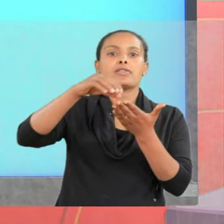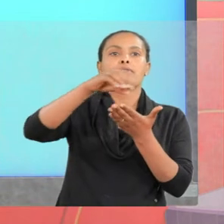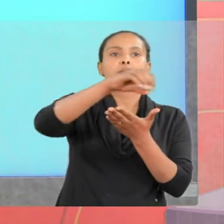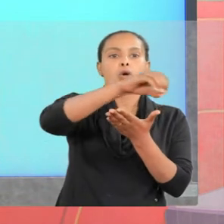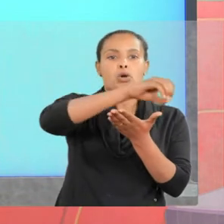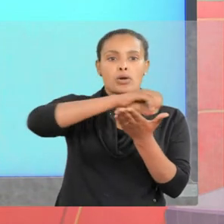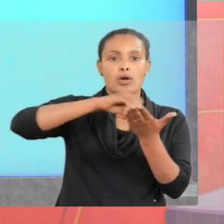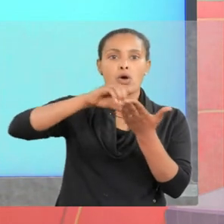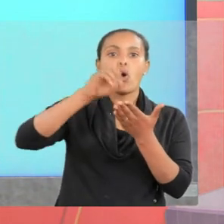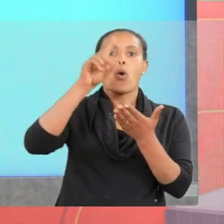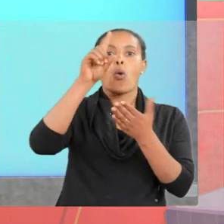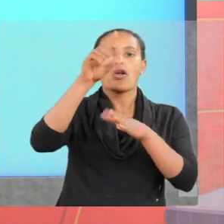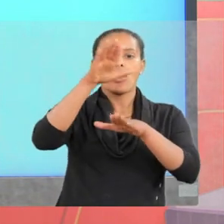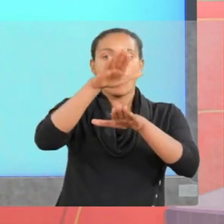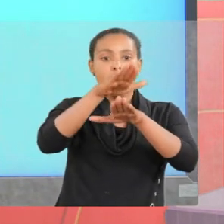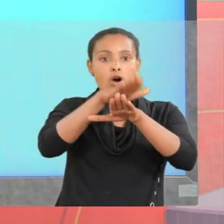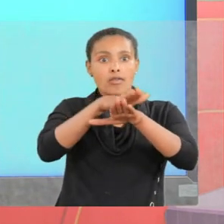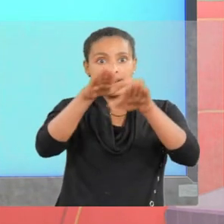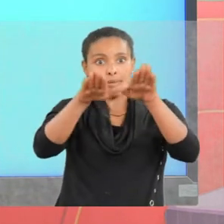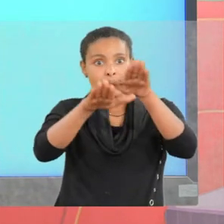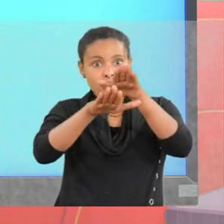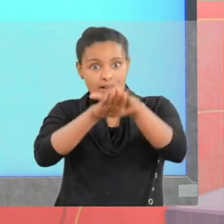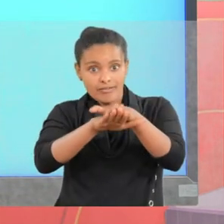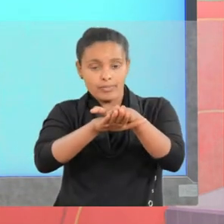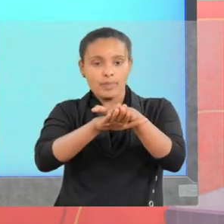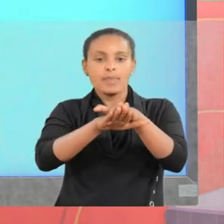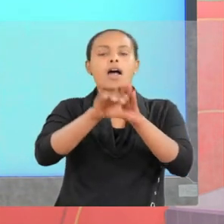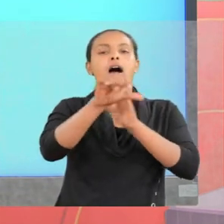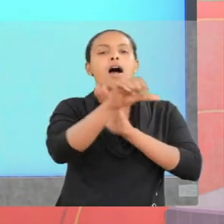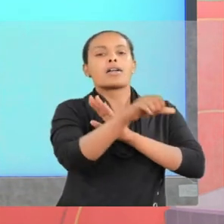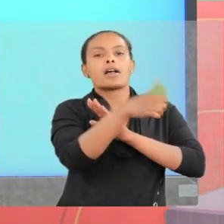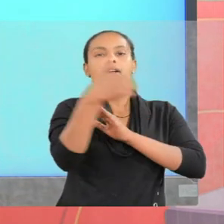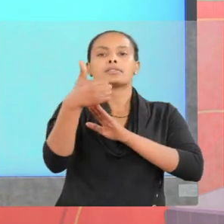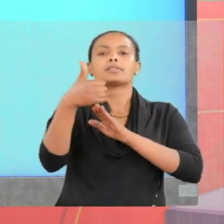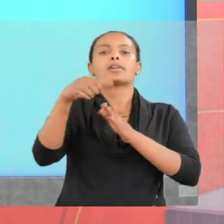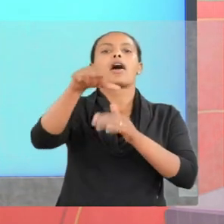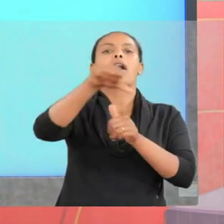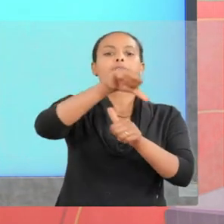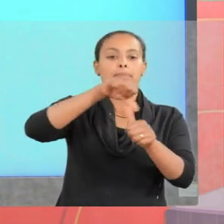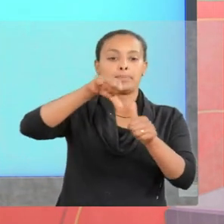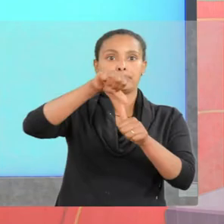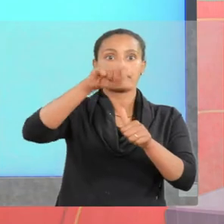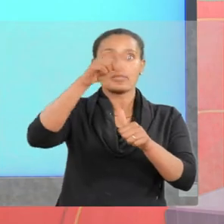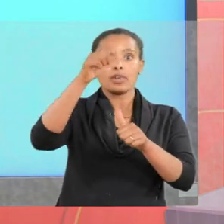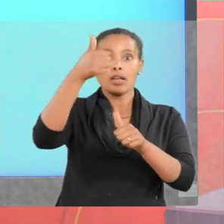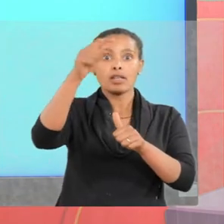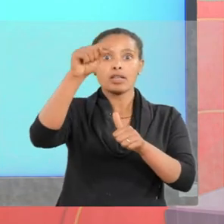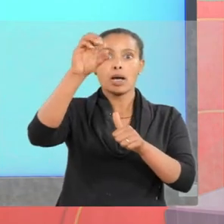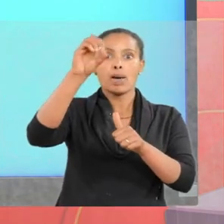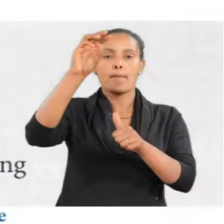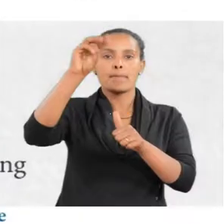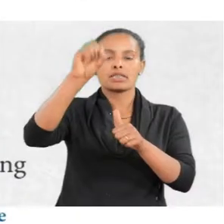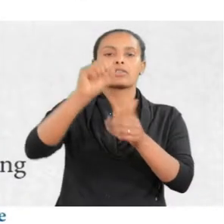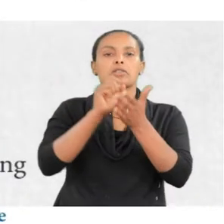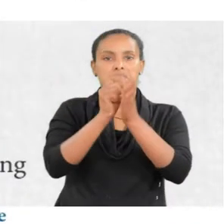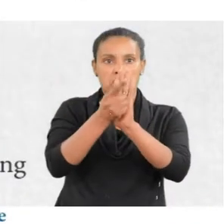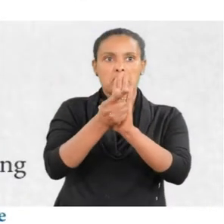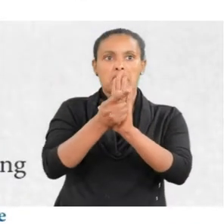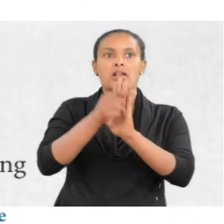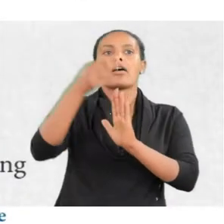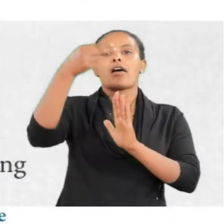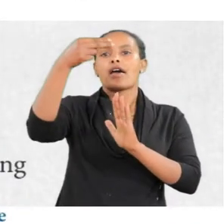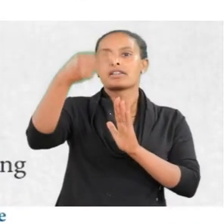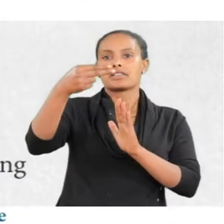atom overlap with half-filled orbital of another atom. If we take hydrogen